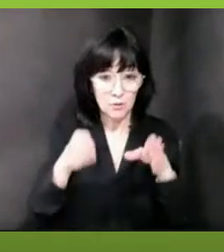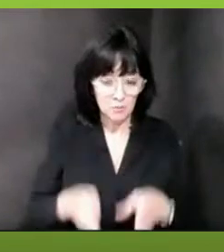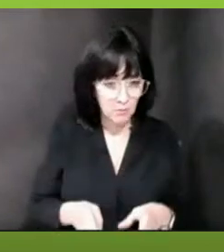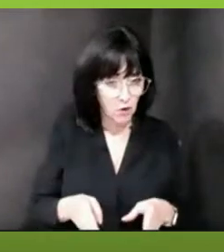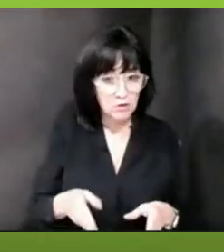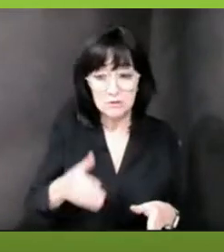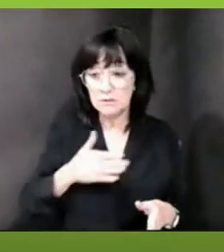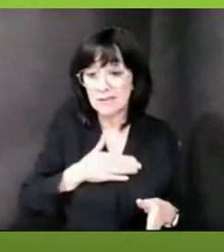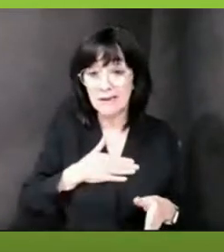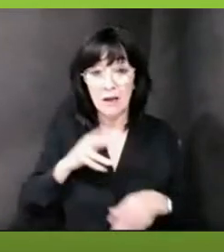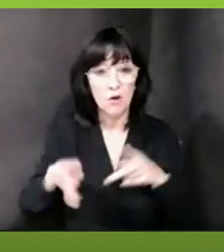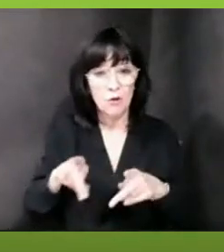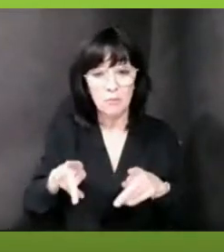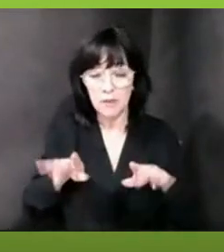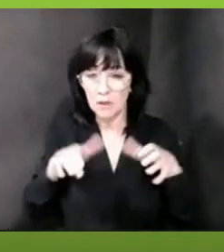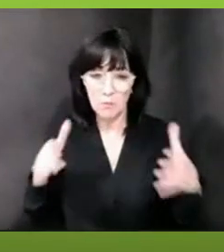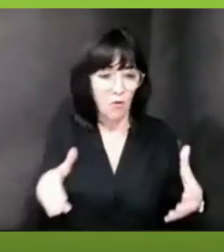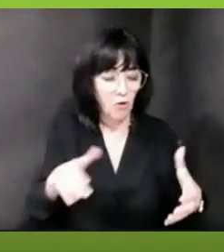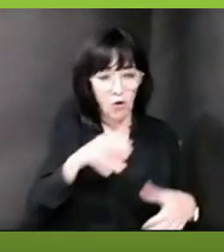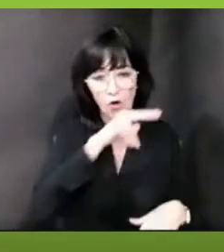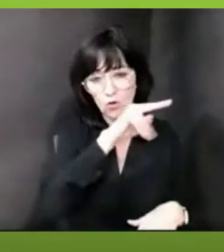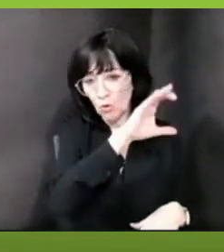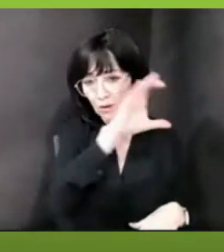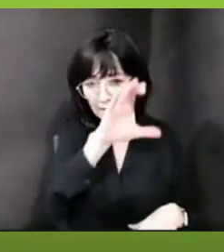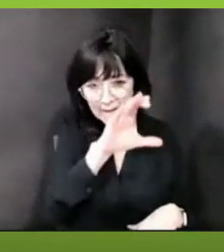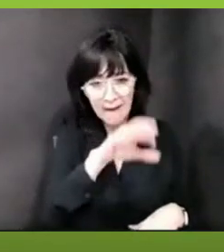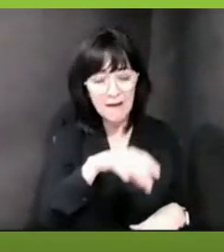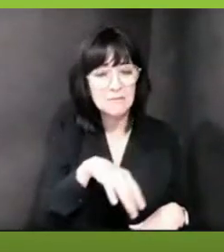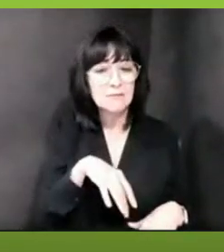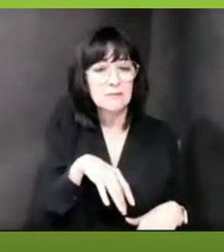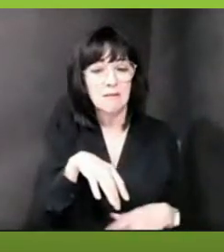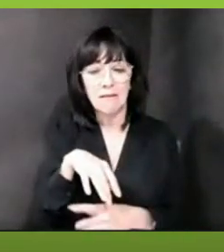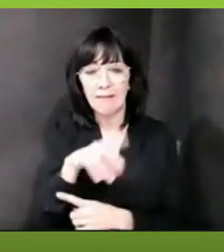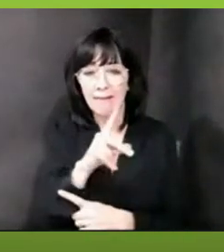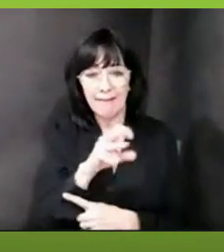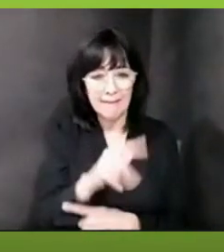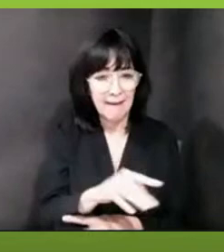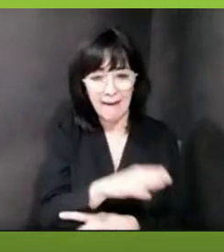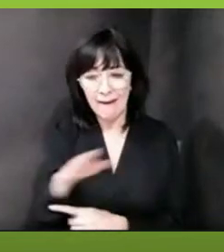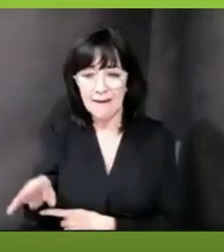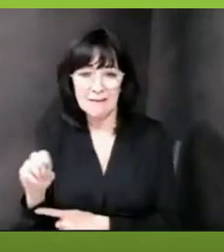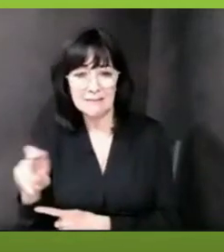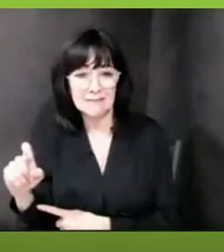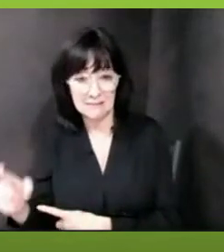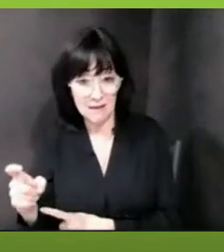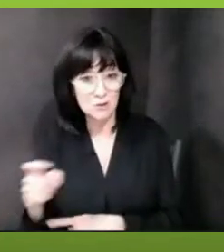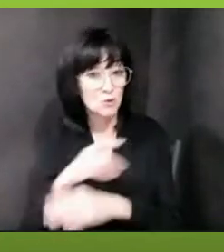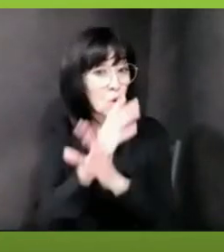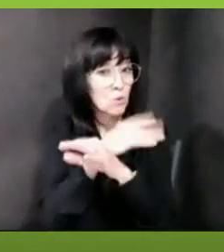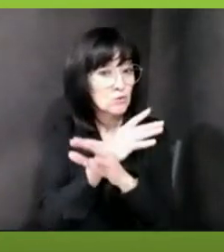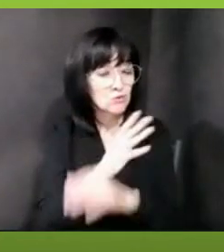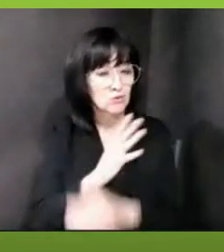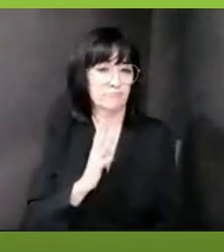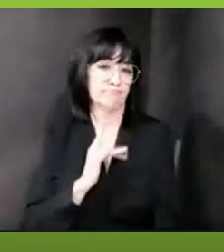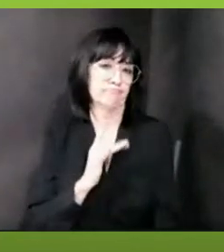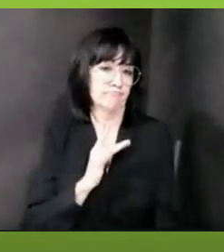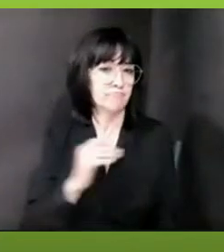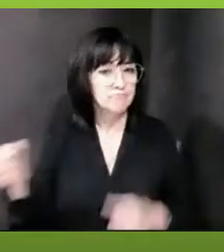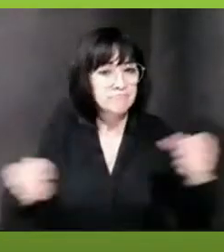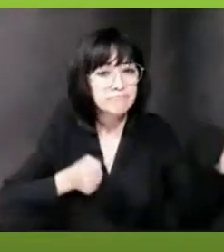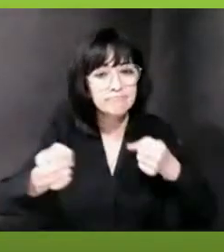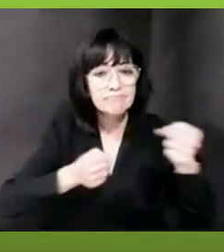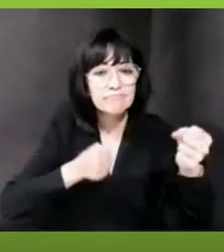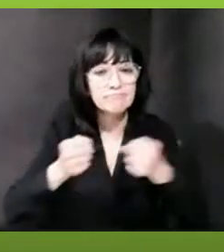Newcastle, Kent, Sussex. So Zoom has been both convenient and very helpful. I